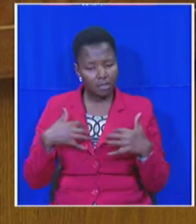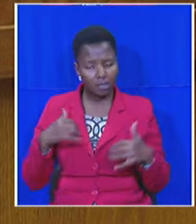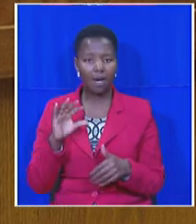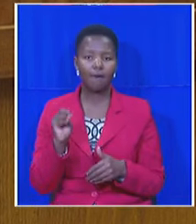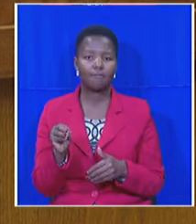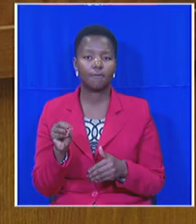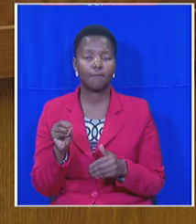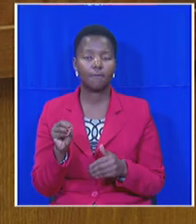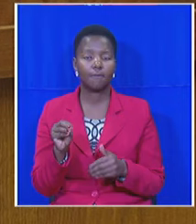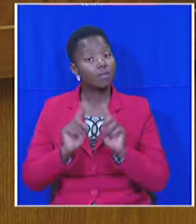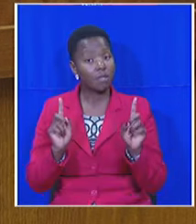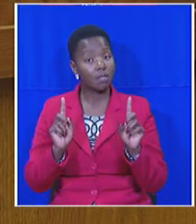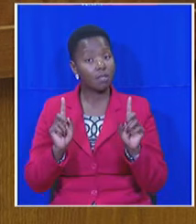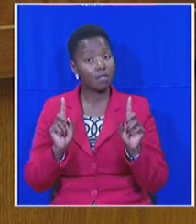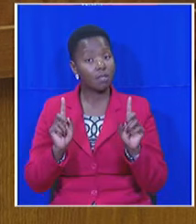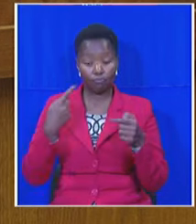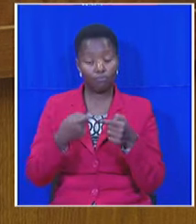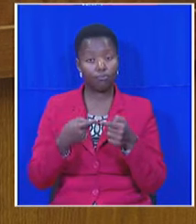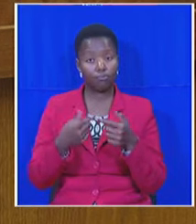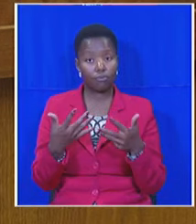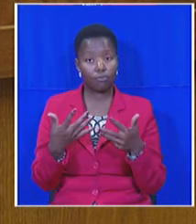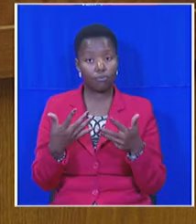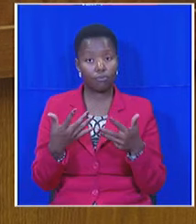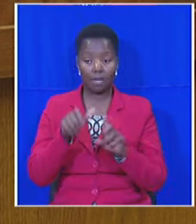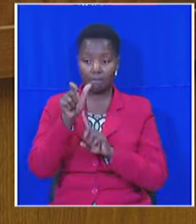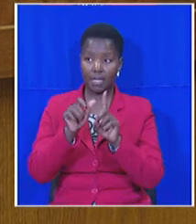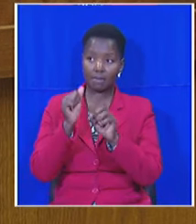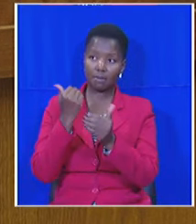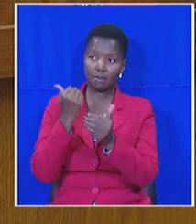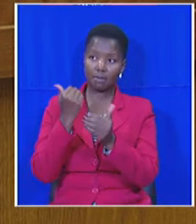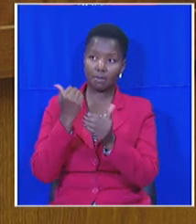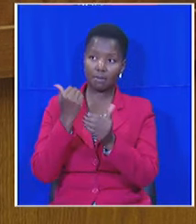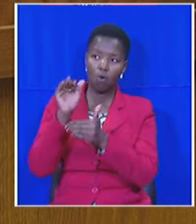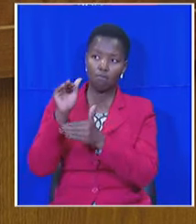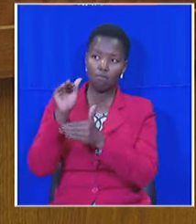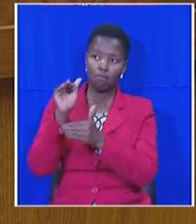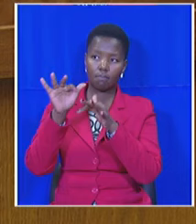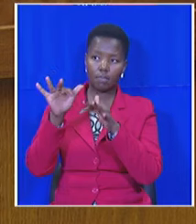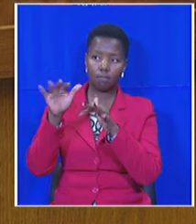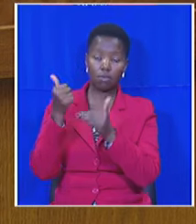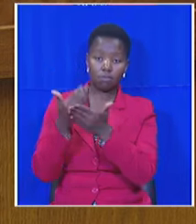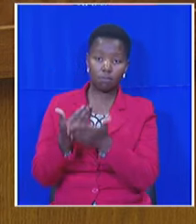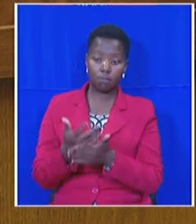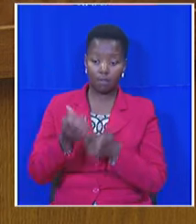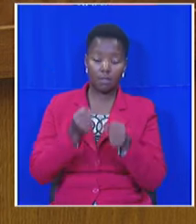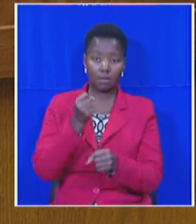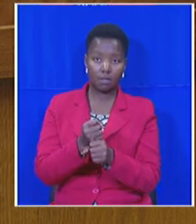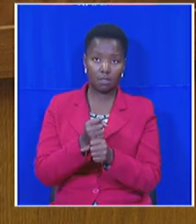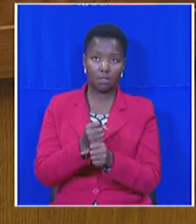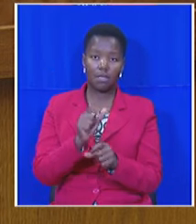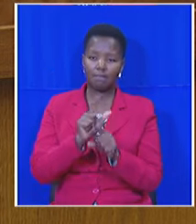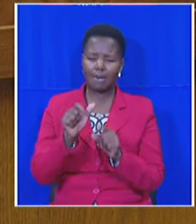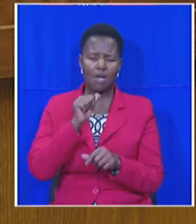Although there has been an increase in the allocation of immigration service this year, the allocation amount is still